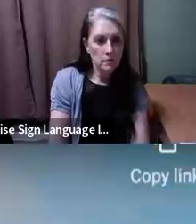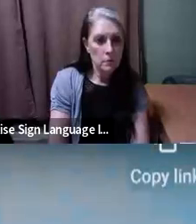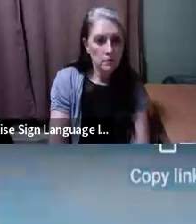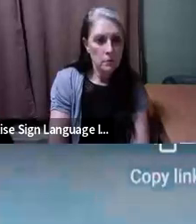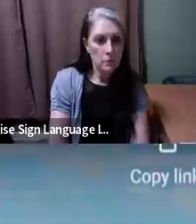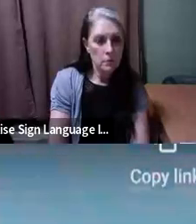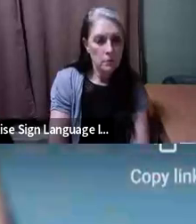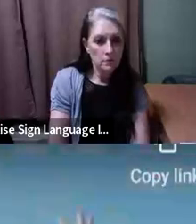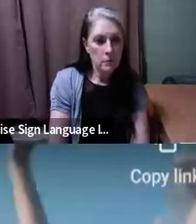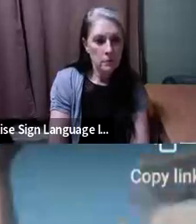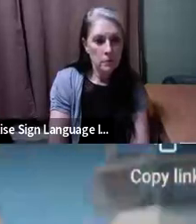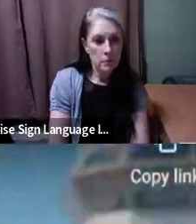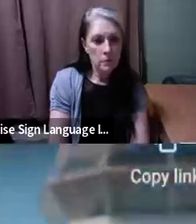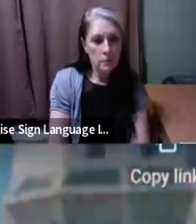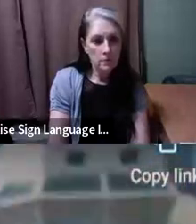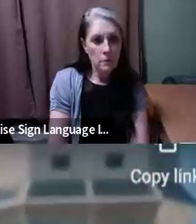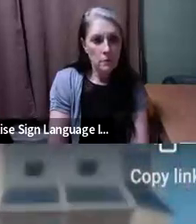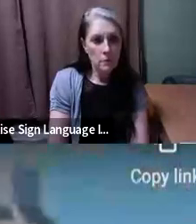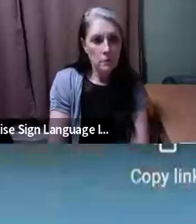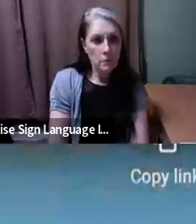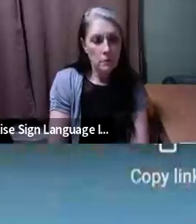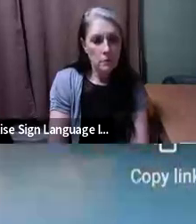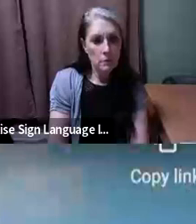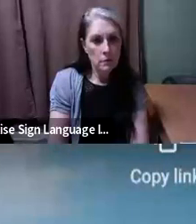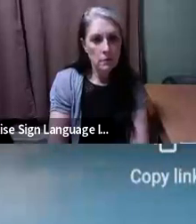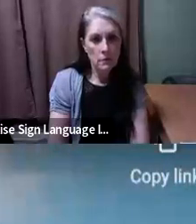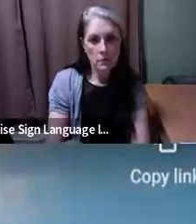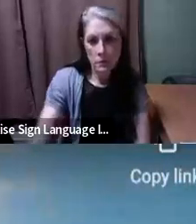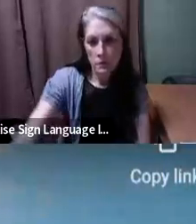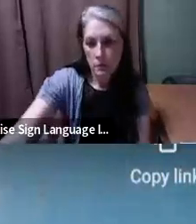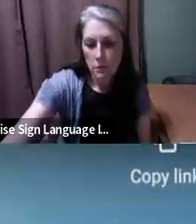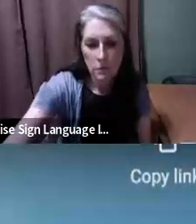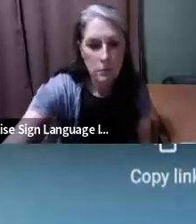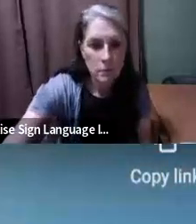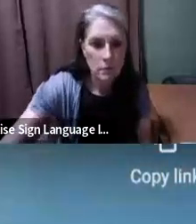sharp gesture of arm, fierce focus,